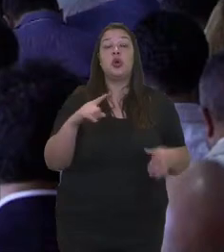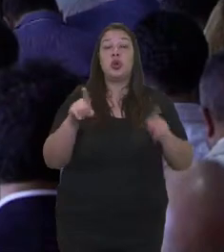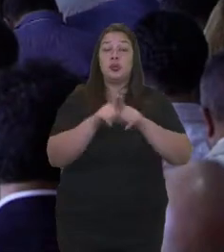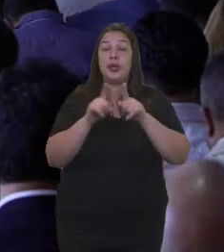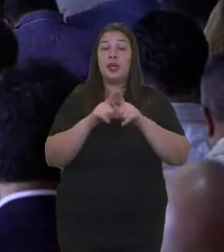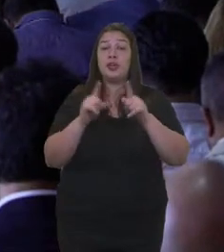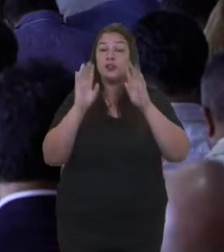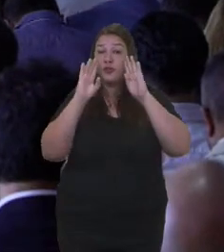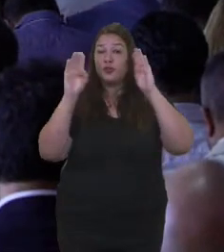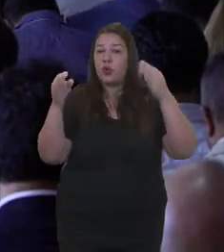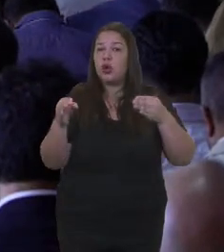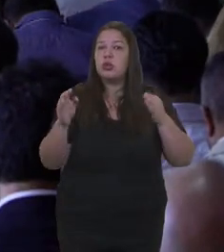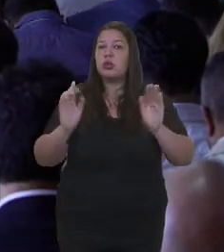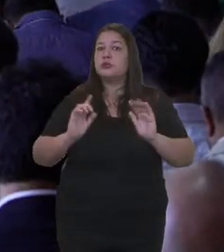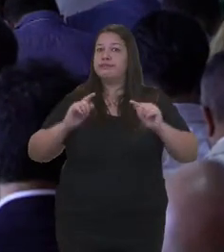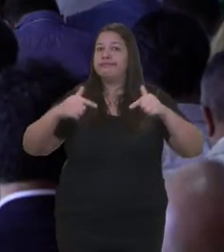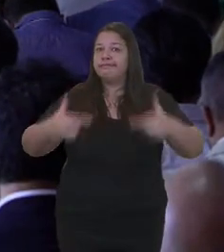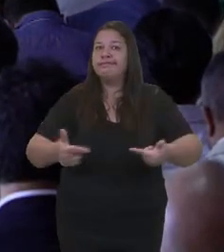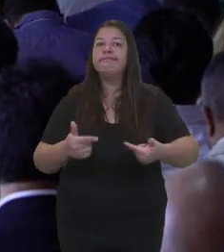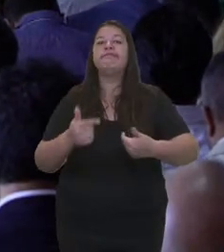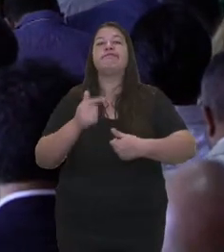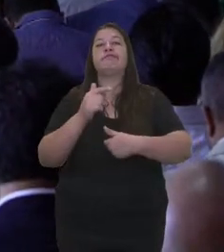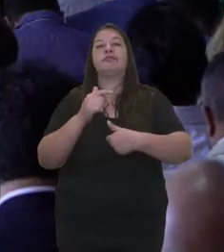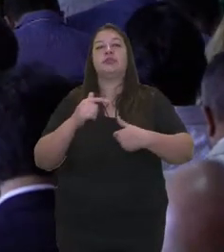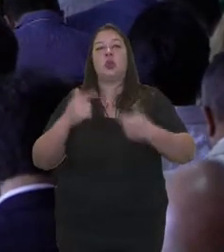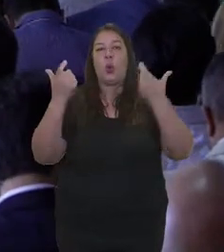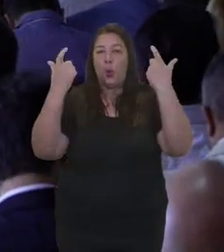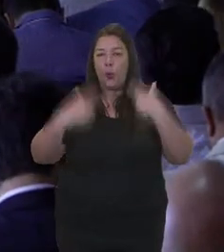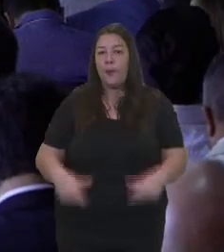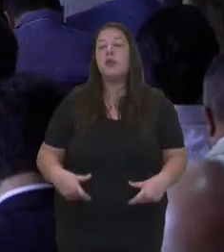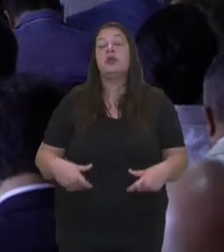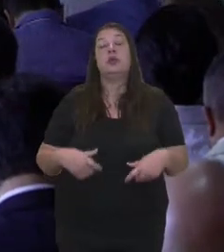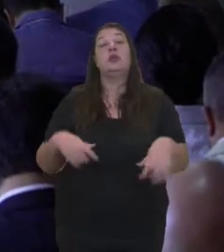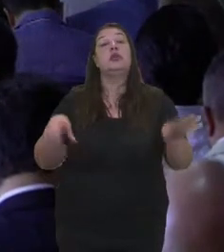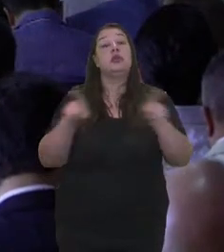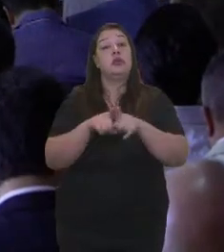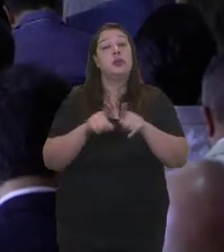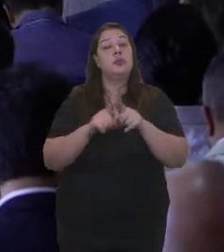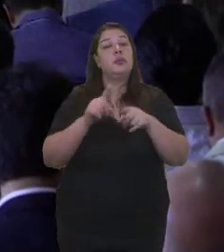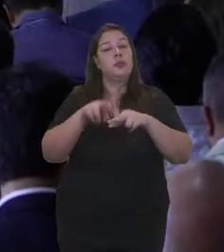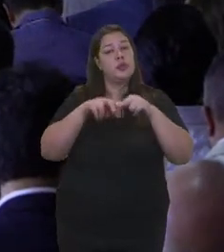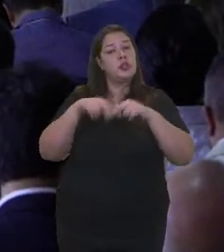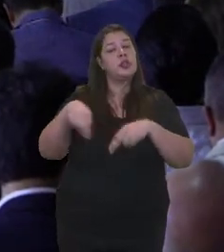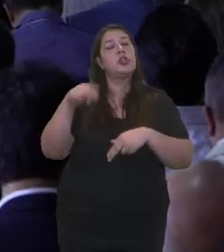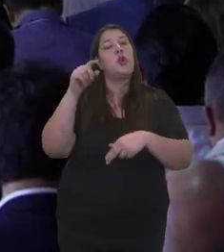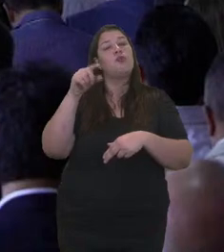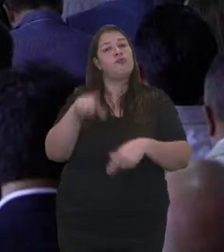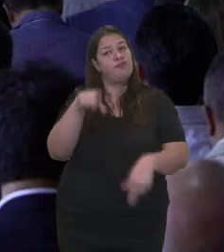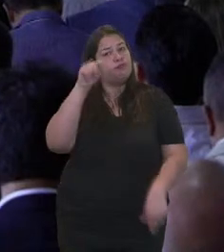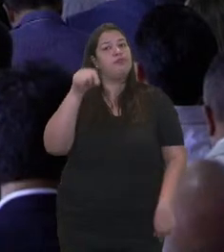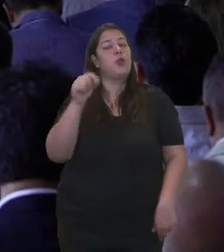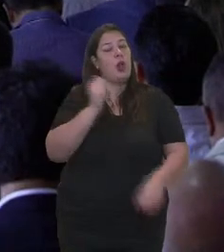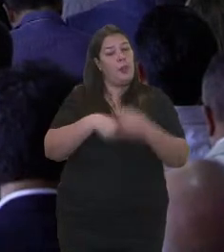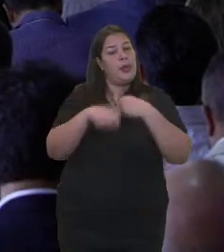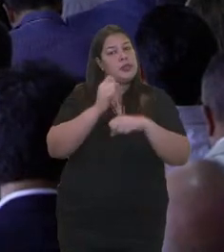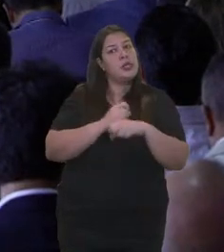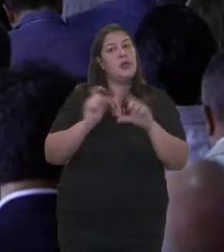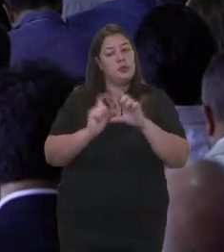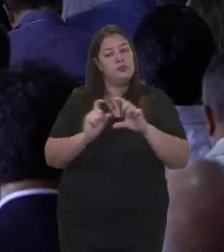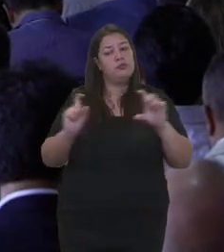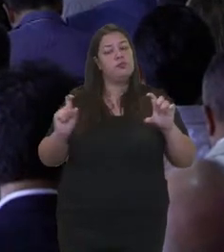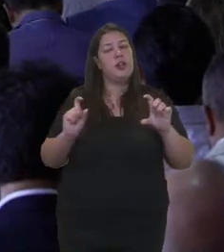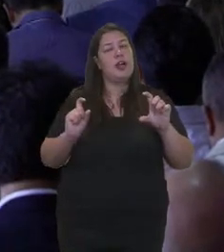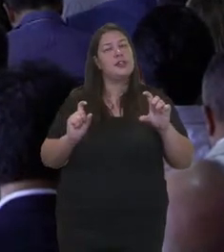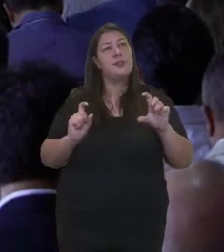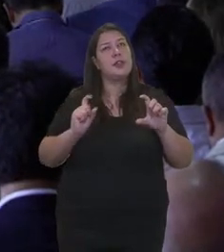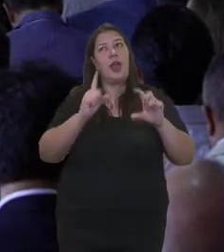also refers to our attitudes, our behavior. That's why last year we decided to choose one sentence, a